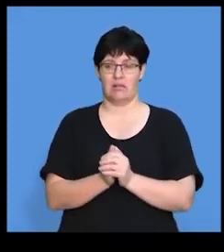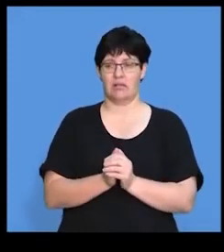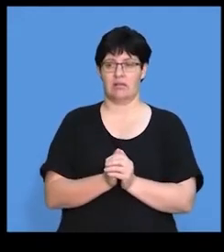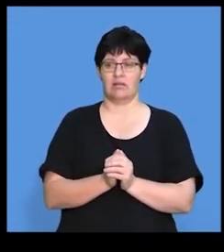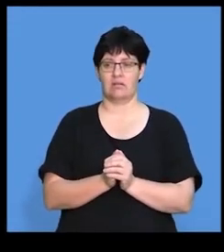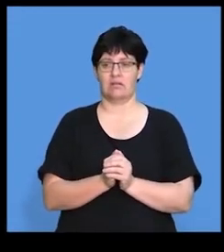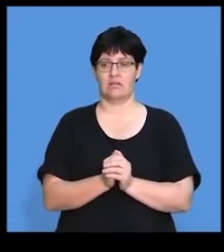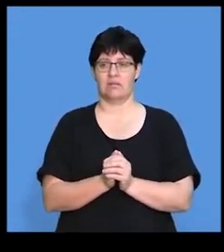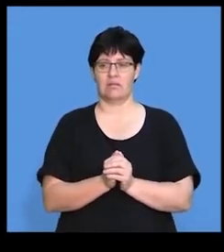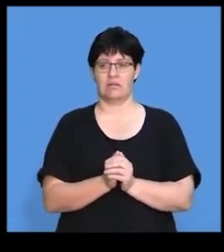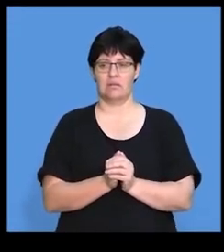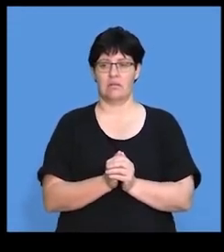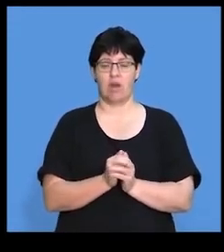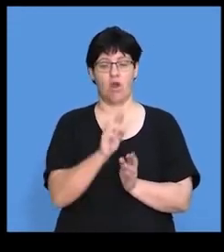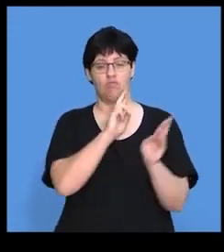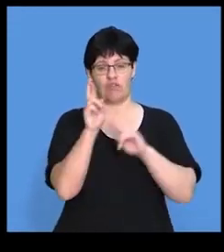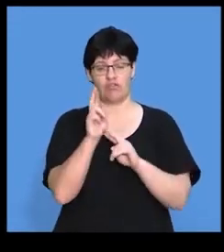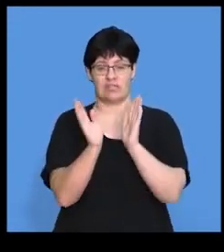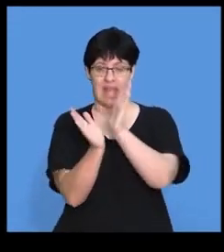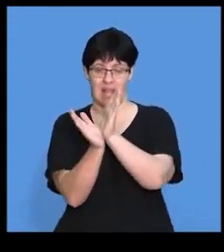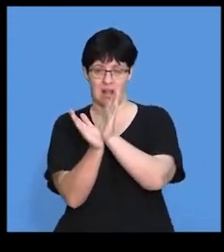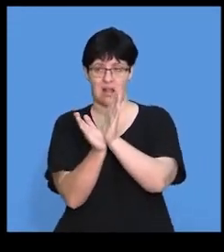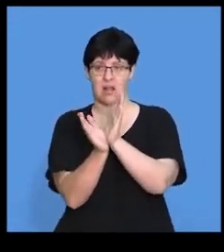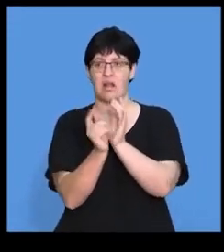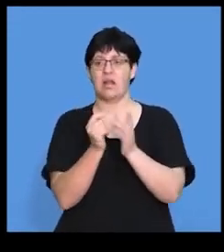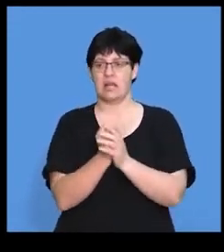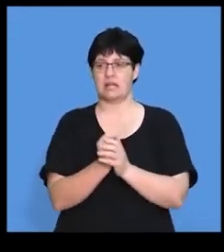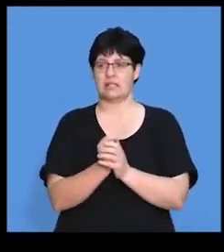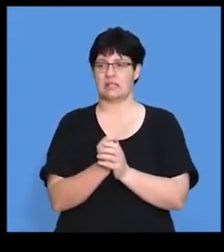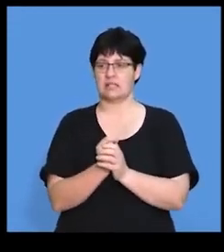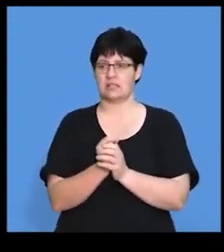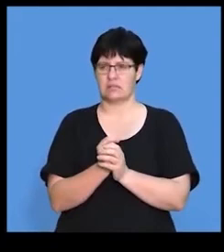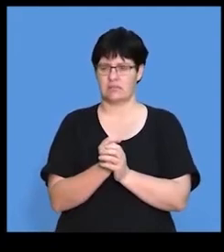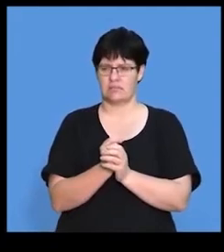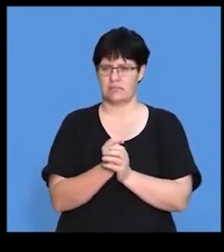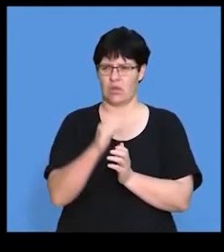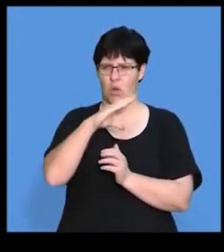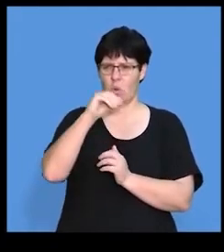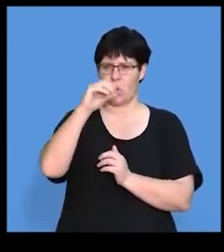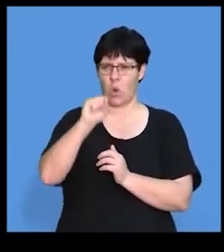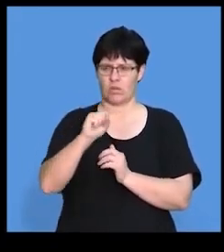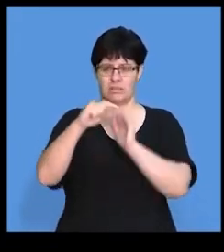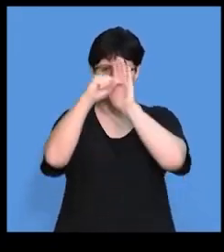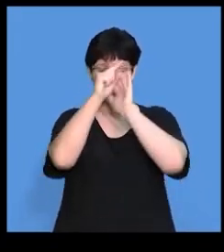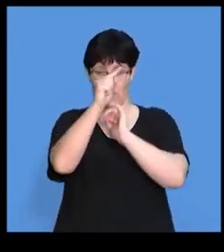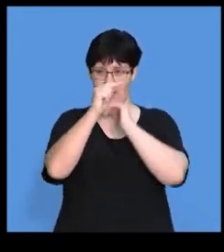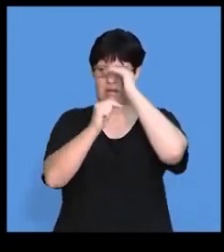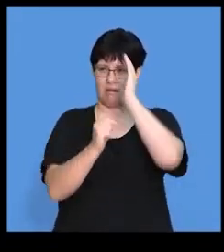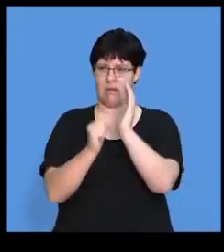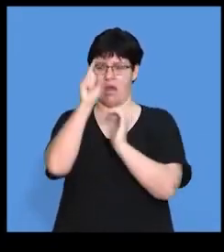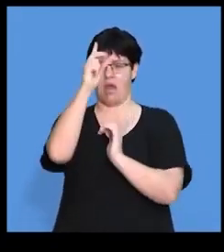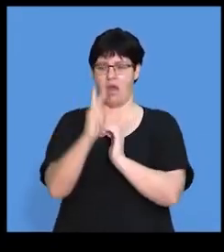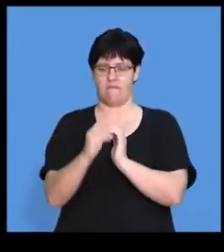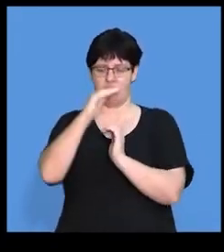angle first. My reference angle is the inverse cos of 1/2. For your reference angle,